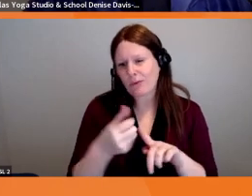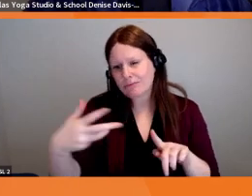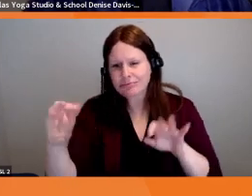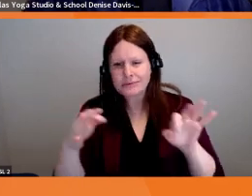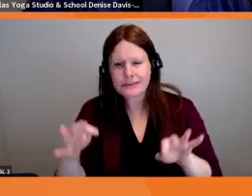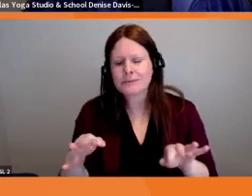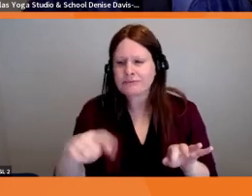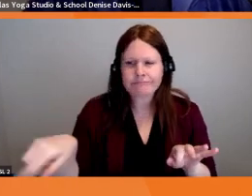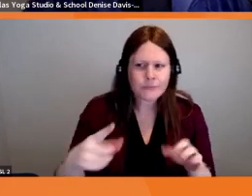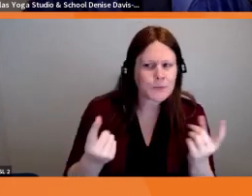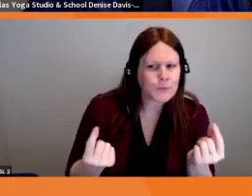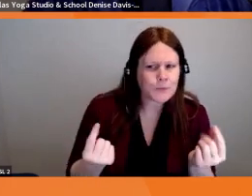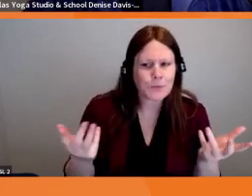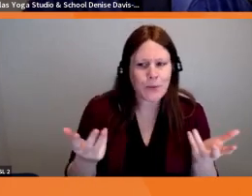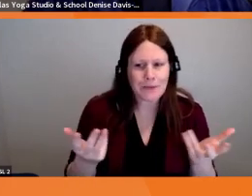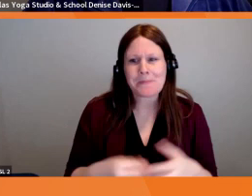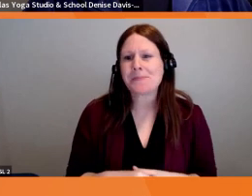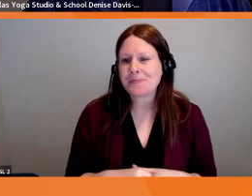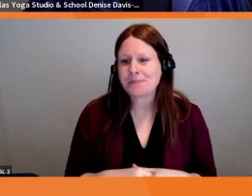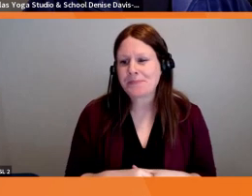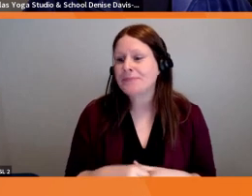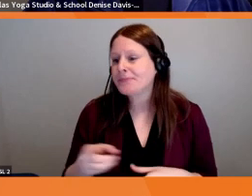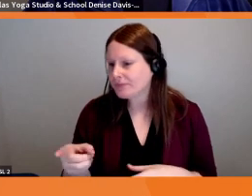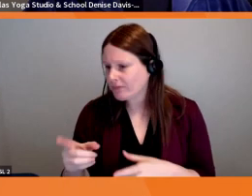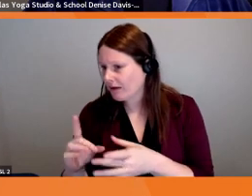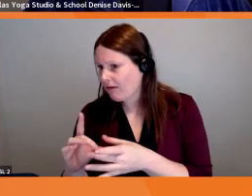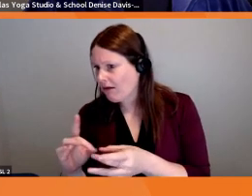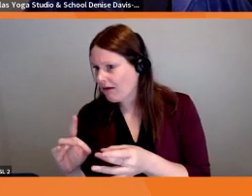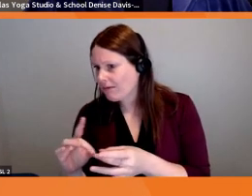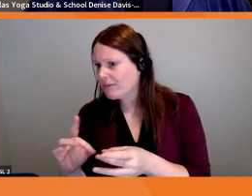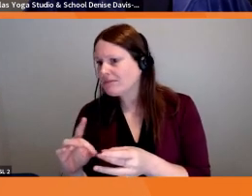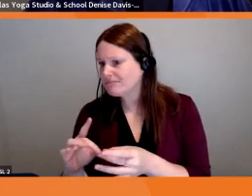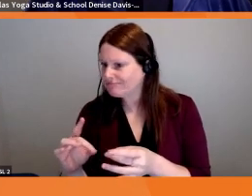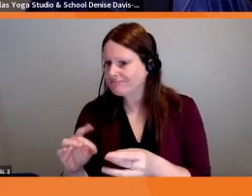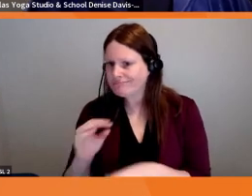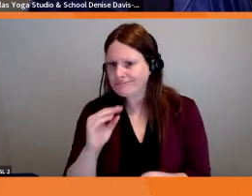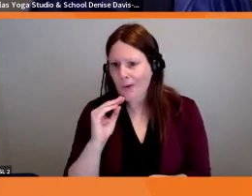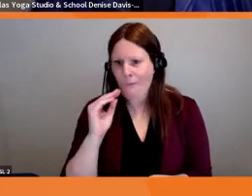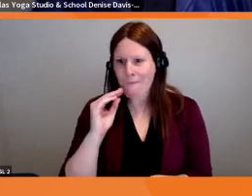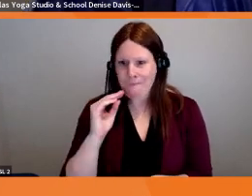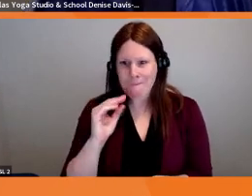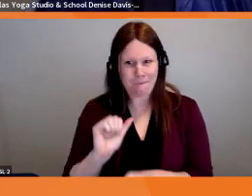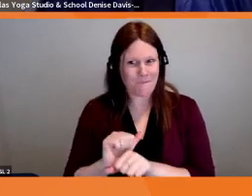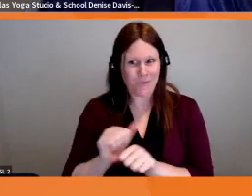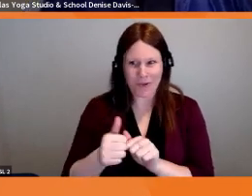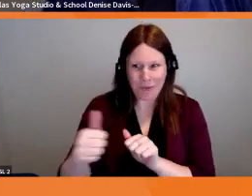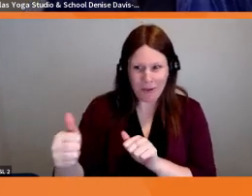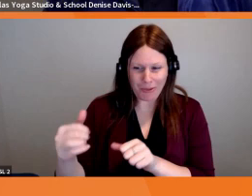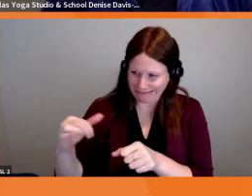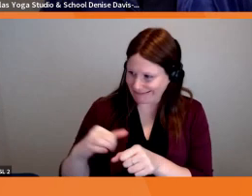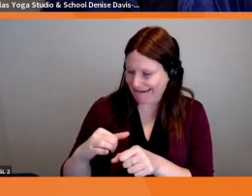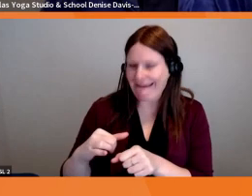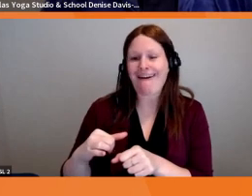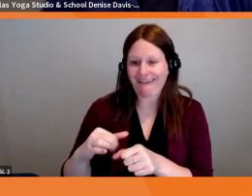do. Getting creative when you work from home, your home is the business and open to the public. That's my biggest challenge. Yeah, Christy, I hear